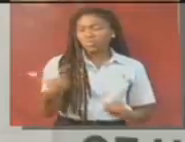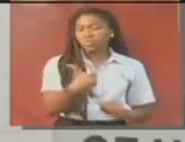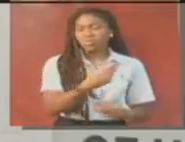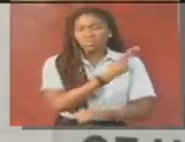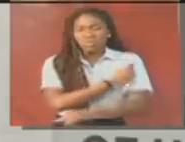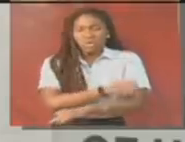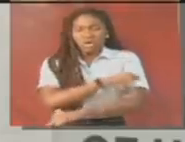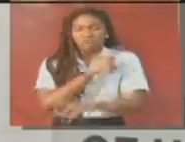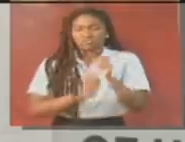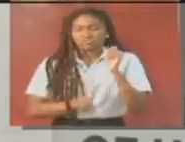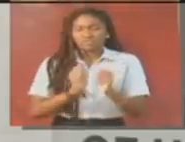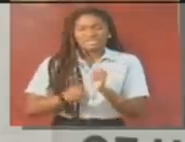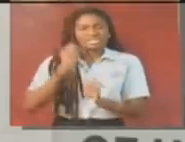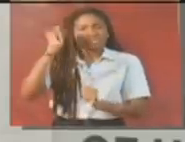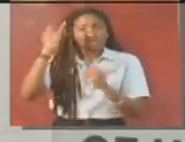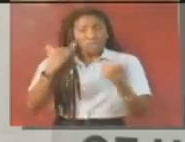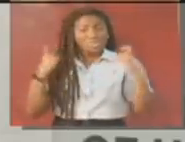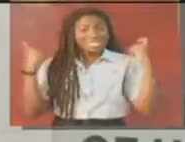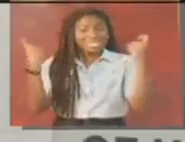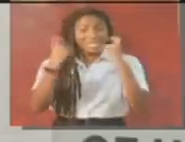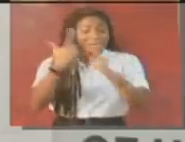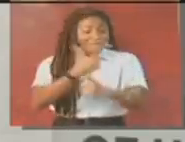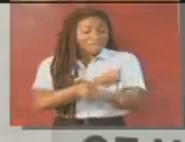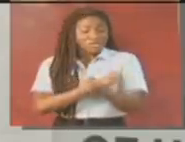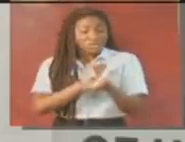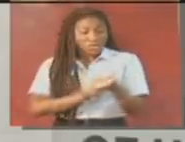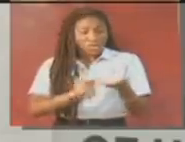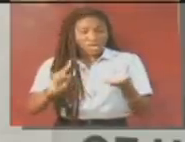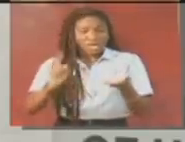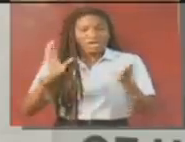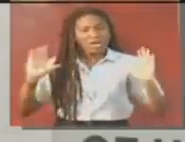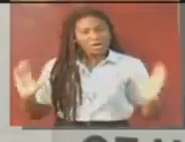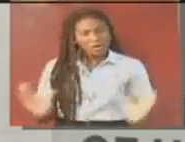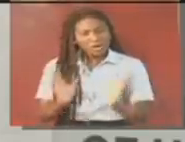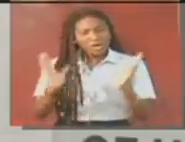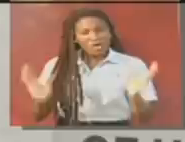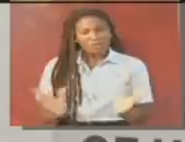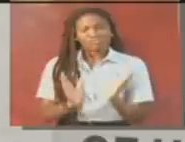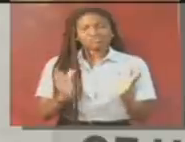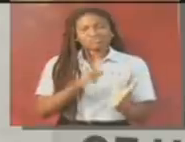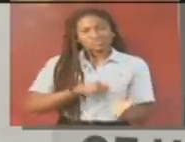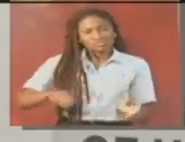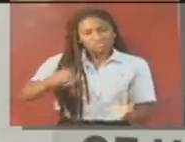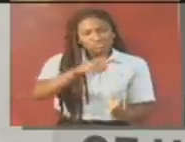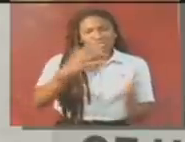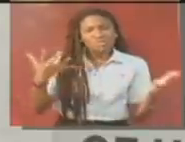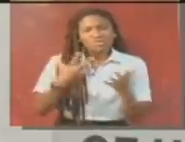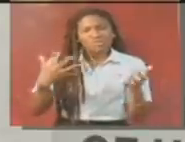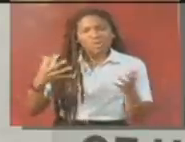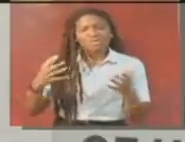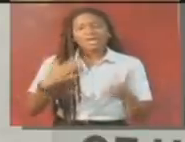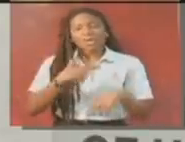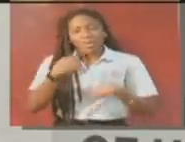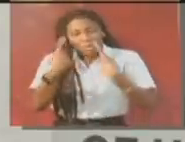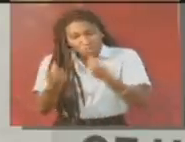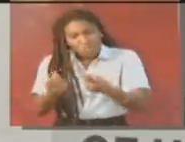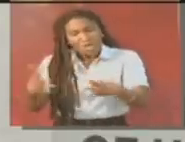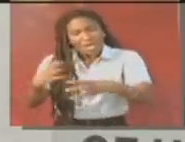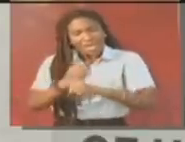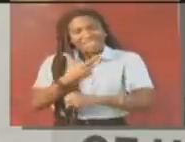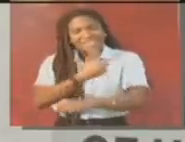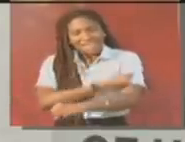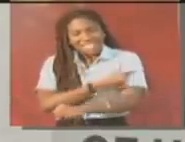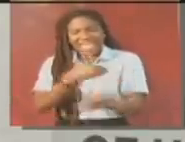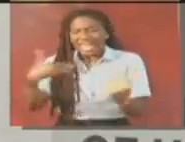we celebrate Vaccination Week of the Americas, you are urged to use this opportunity to get vaccinated